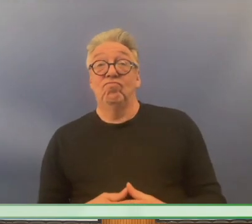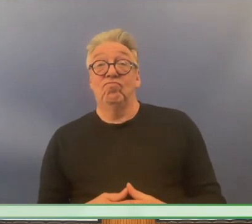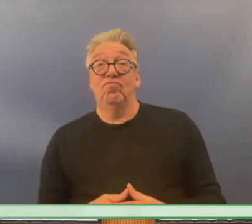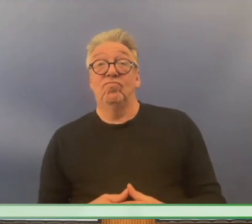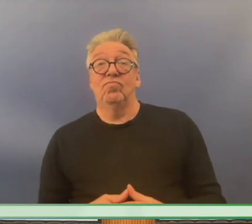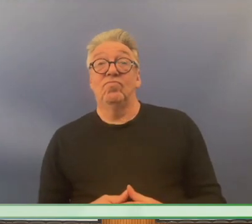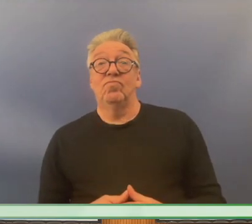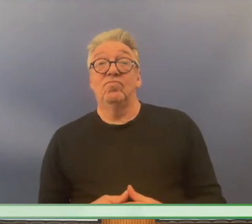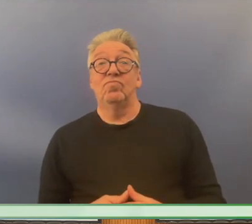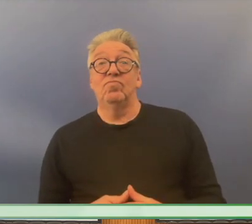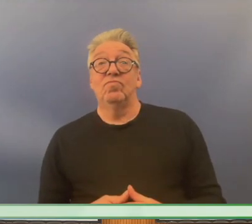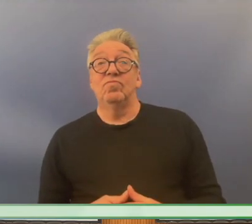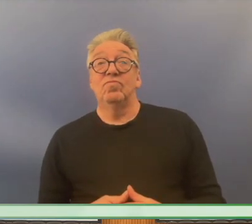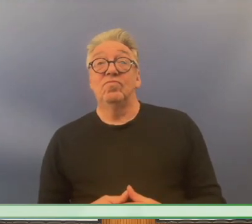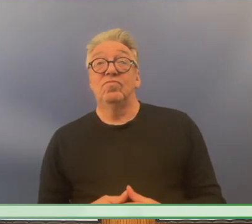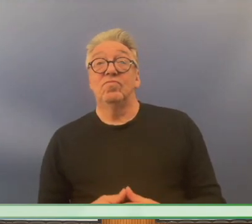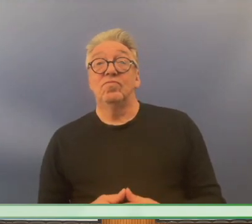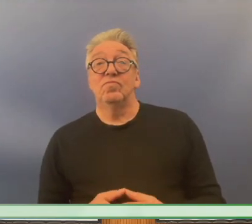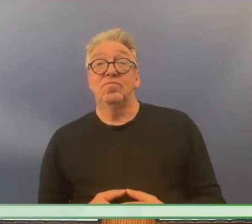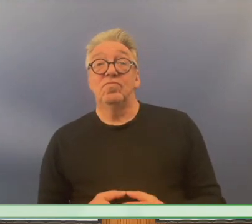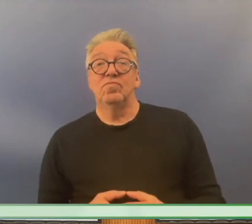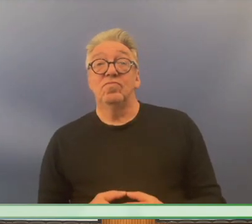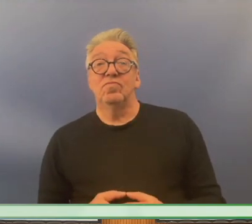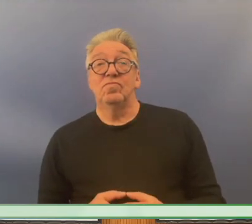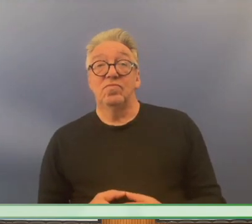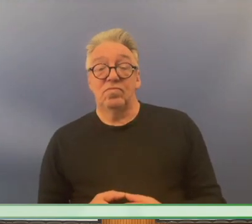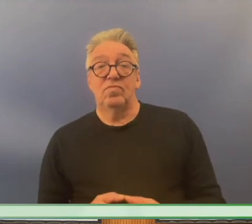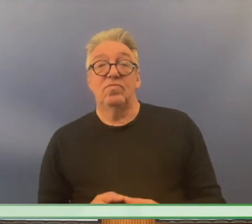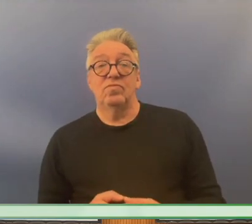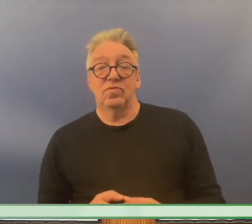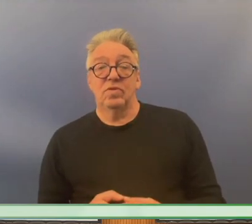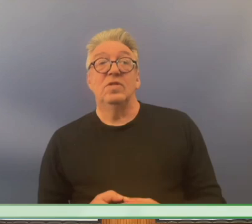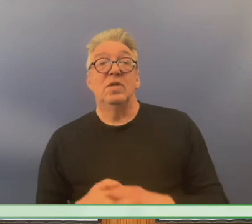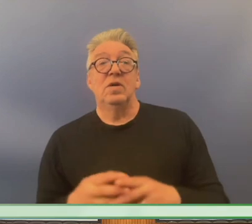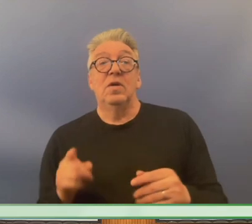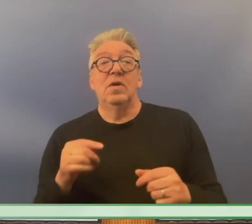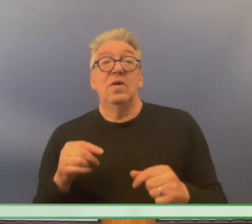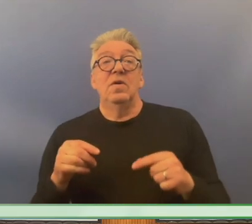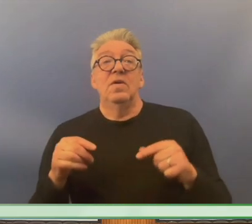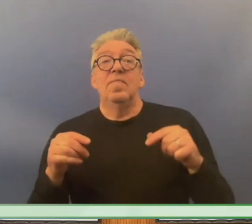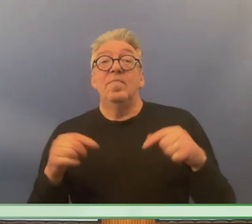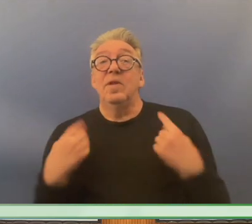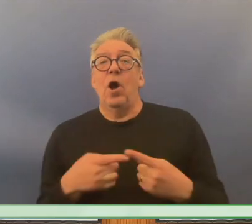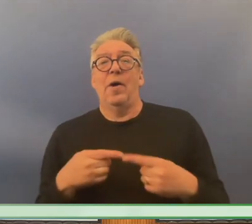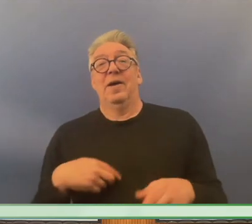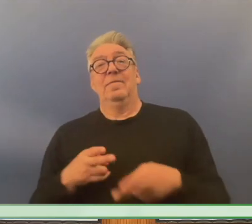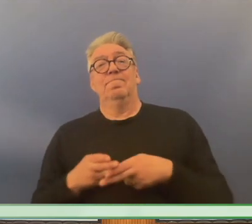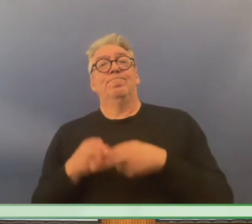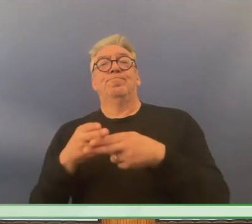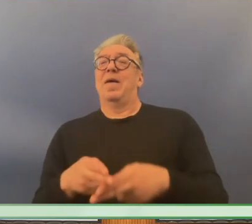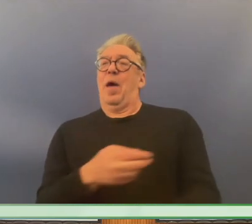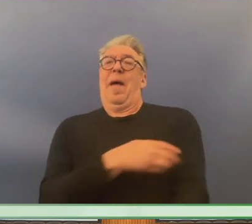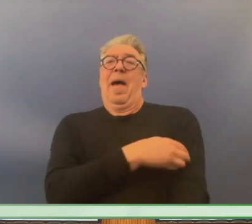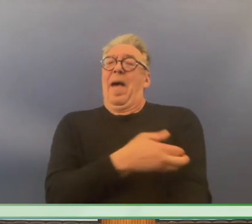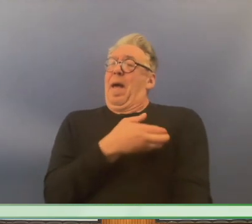So the impact, there are different layers of impact that we create. So I mentioned empowerment, and just think about it. When